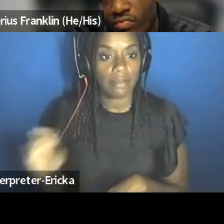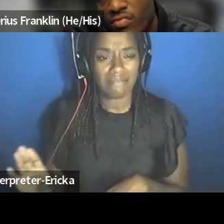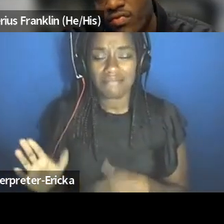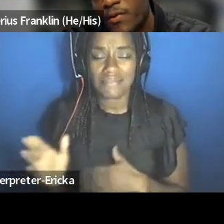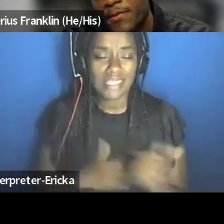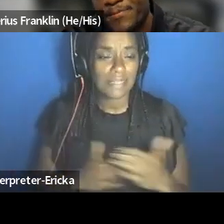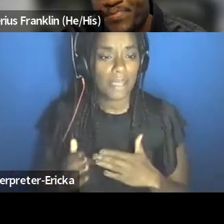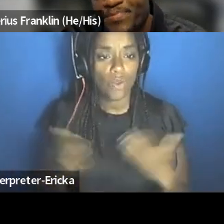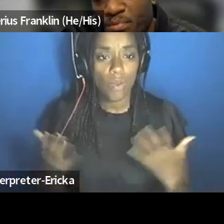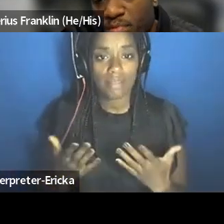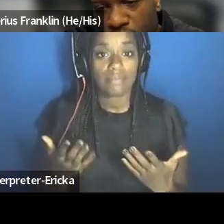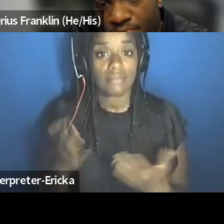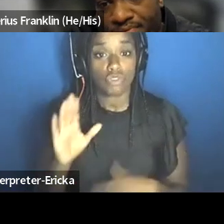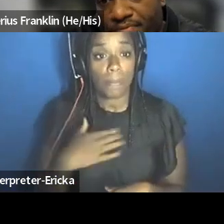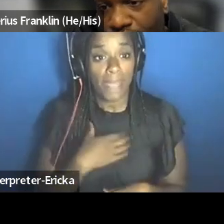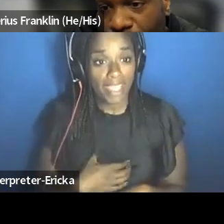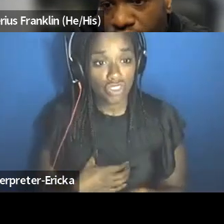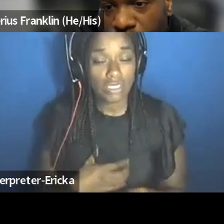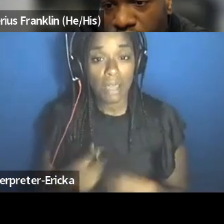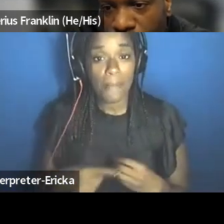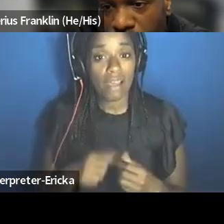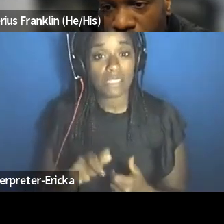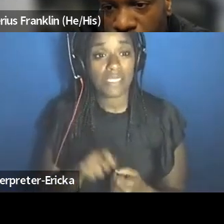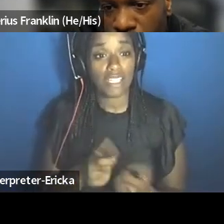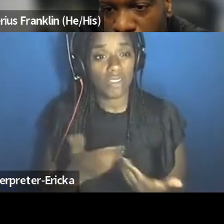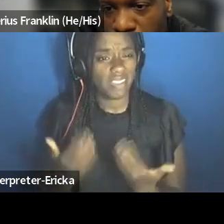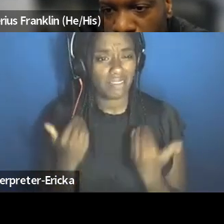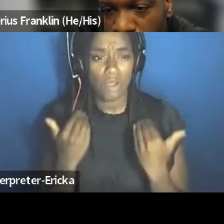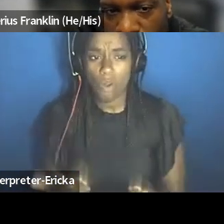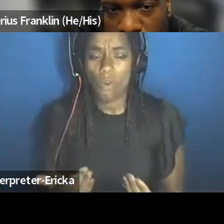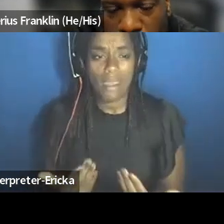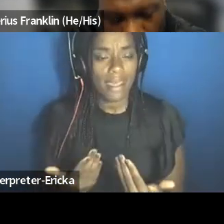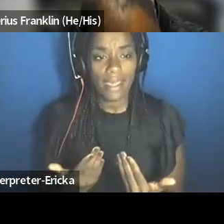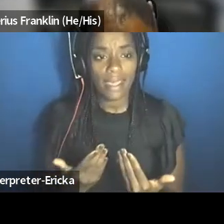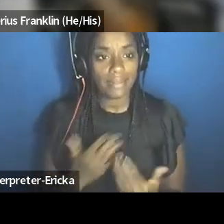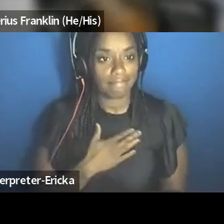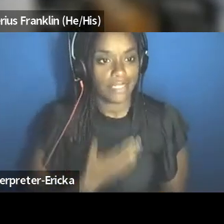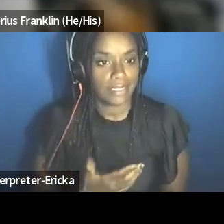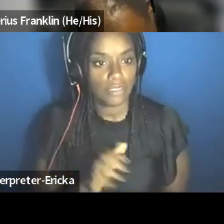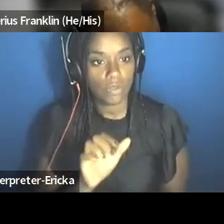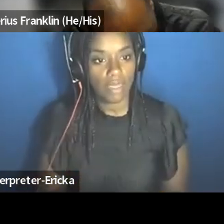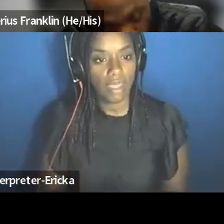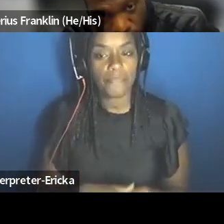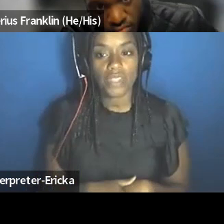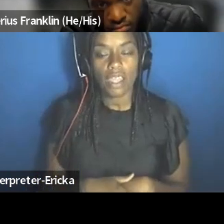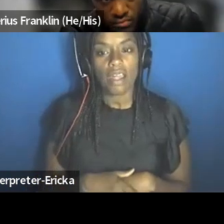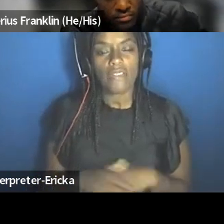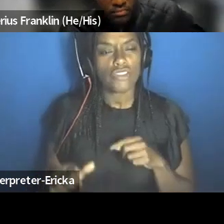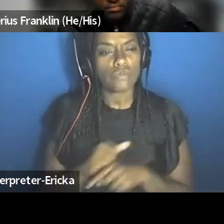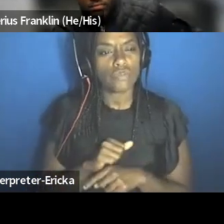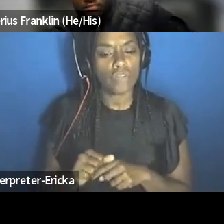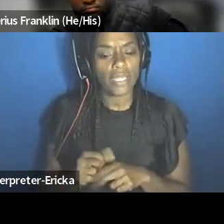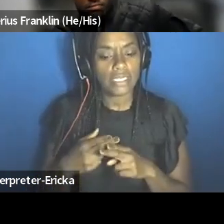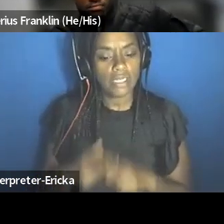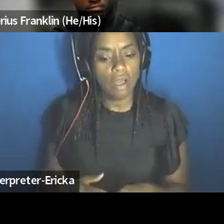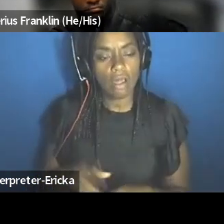that. So we did this thing, and I don't know if you guys have had the opportunity to do these trainings, but they're called walk audits. Has anyone done a